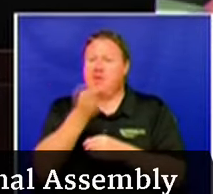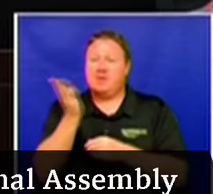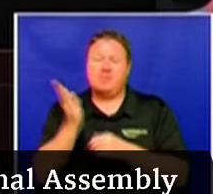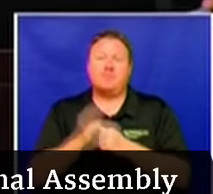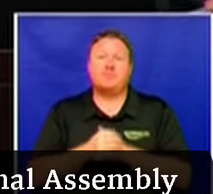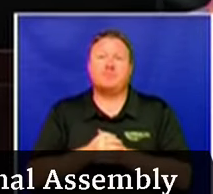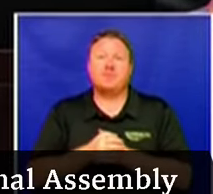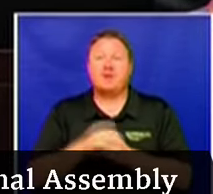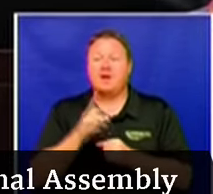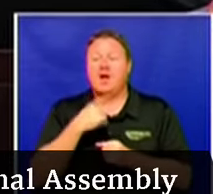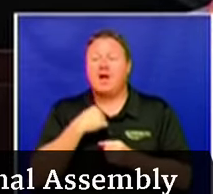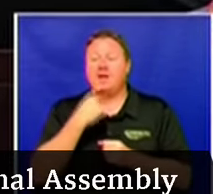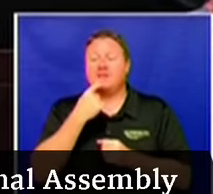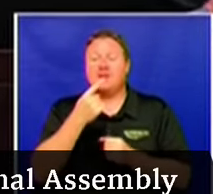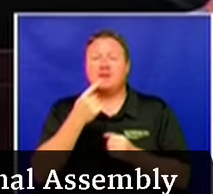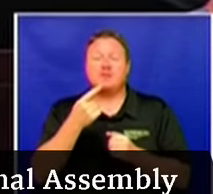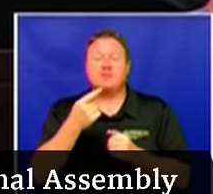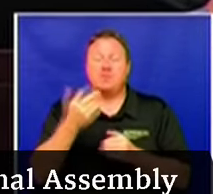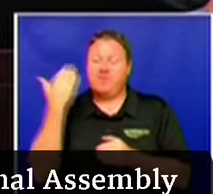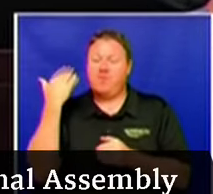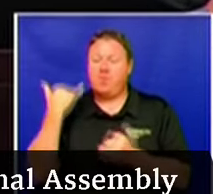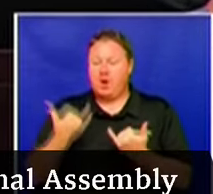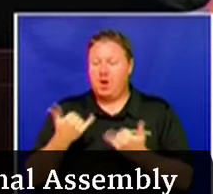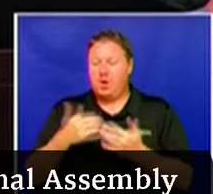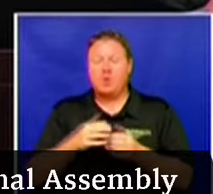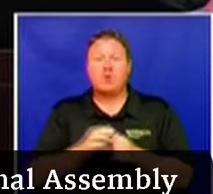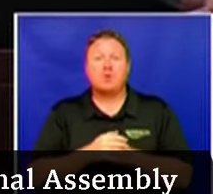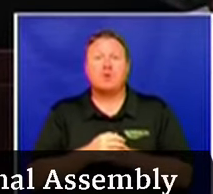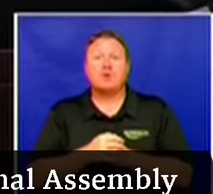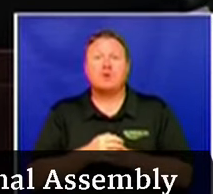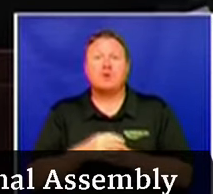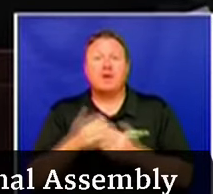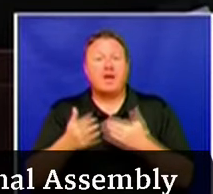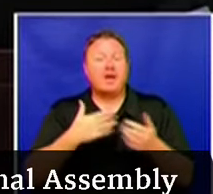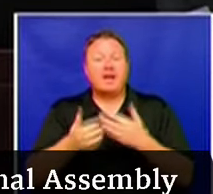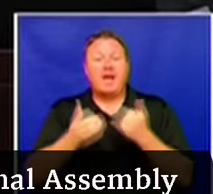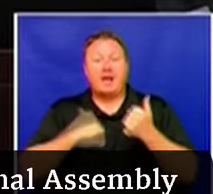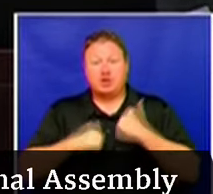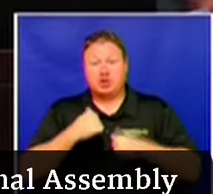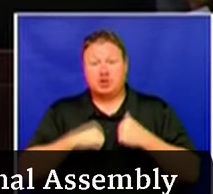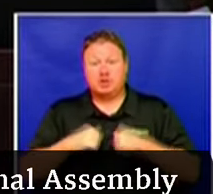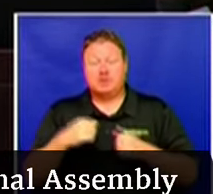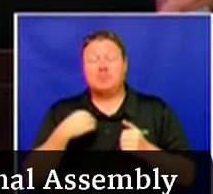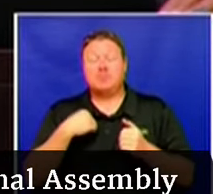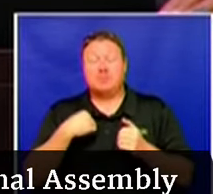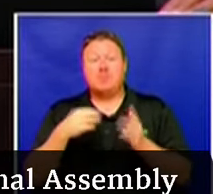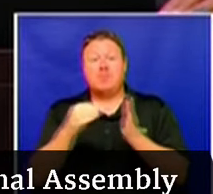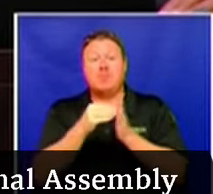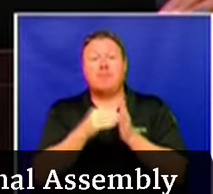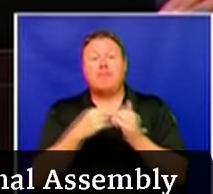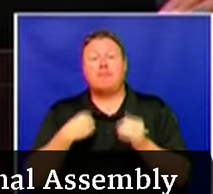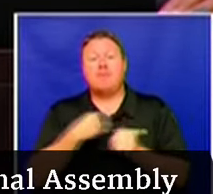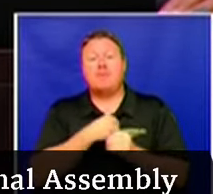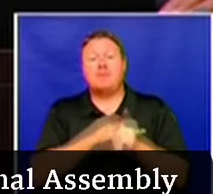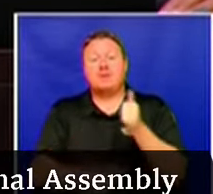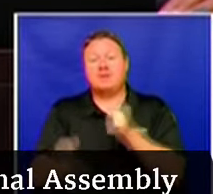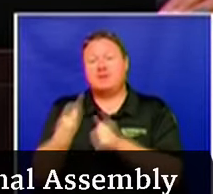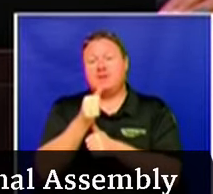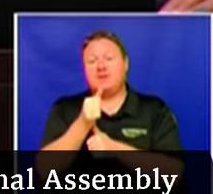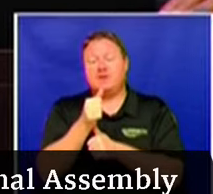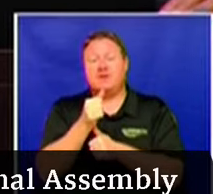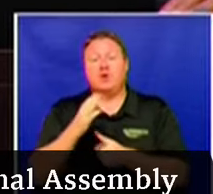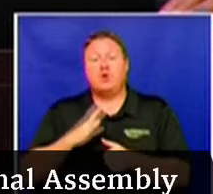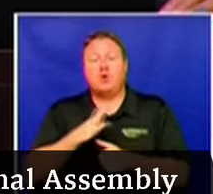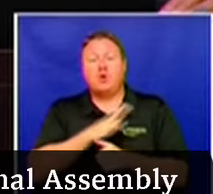in this House, any actions that I take in respect to members of the executive about whom the commission